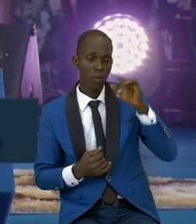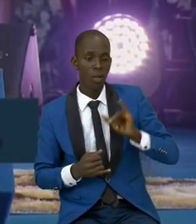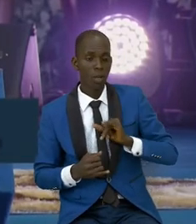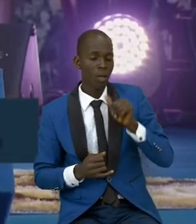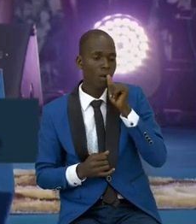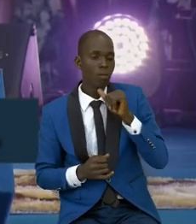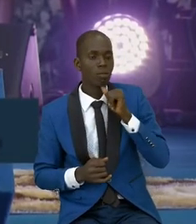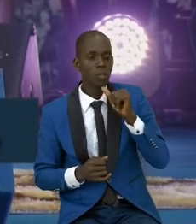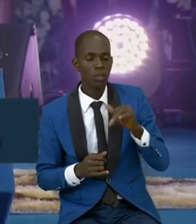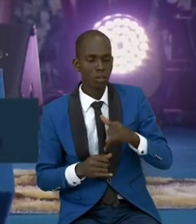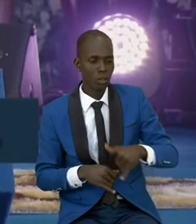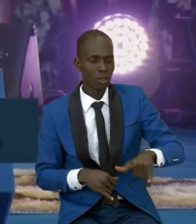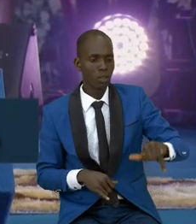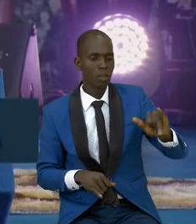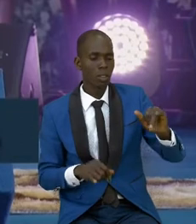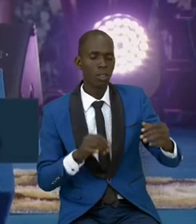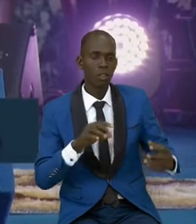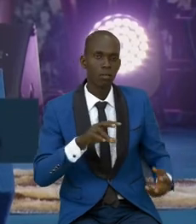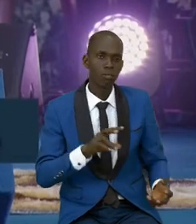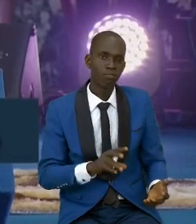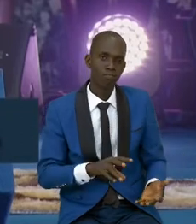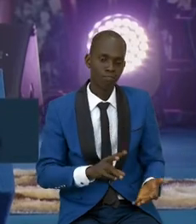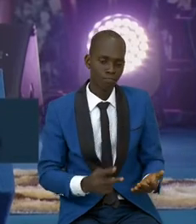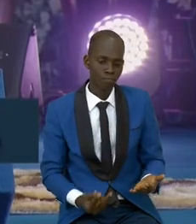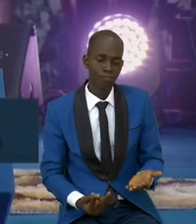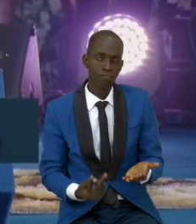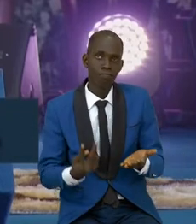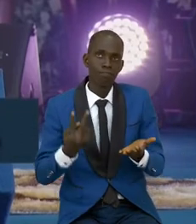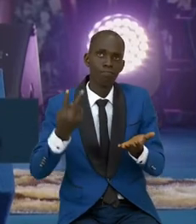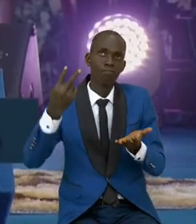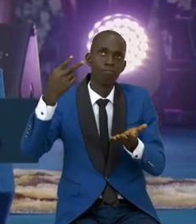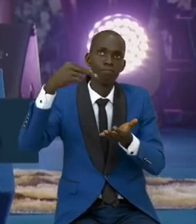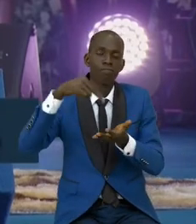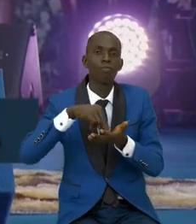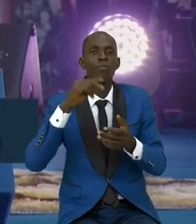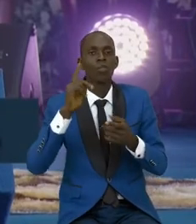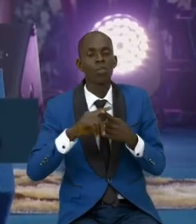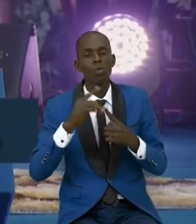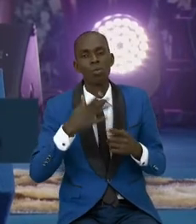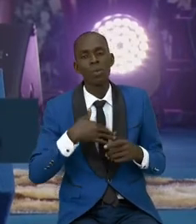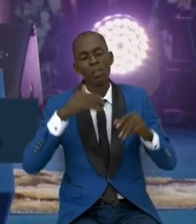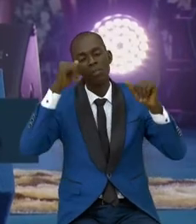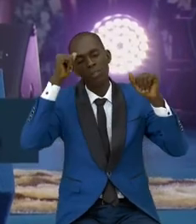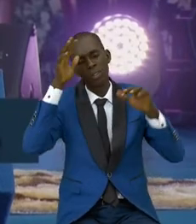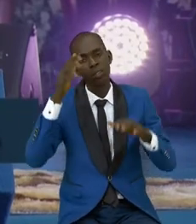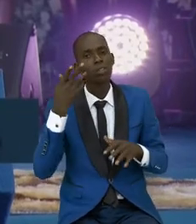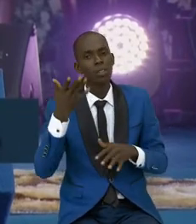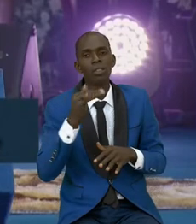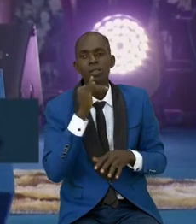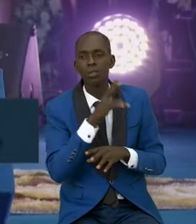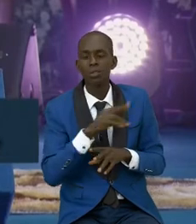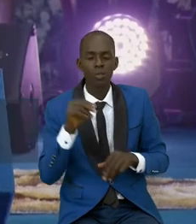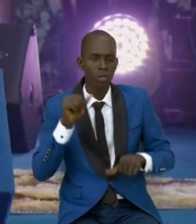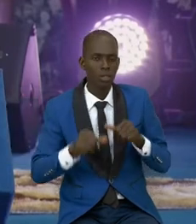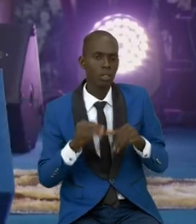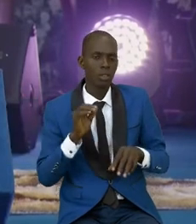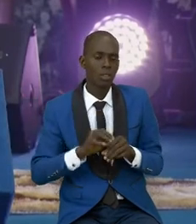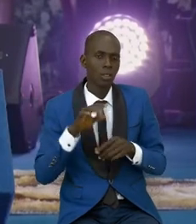yet ascended to my Father. There's no doubt in your heart that the